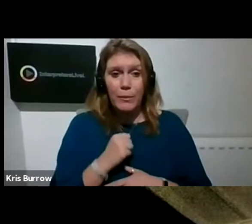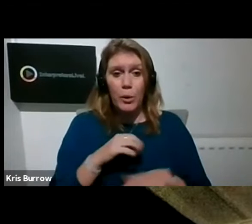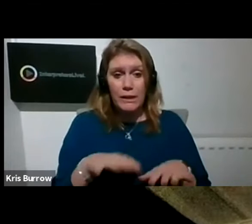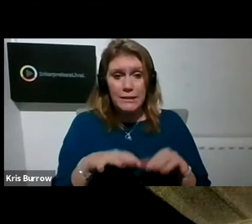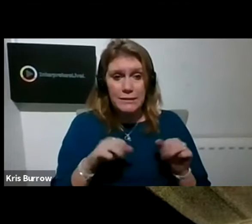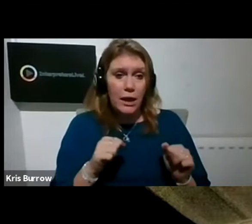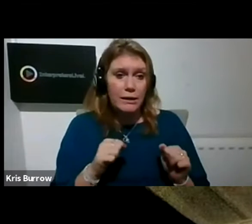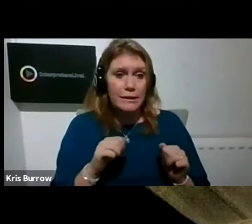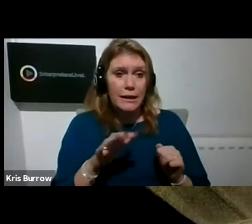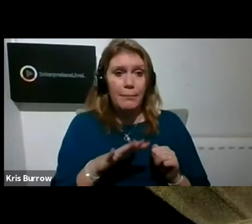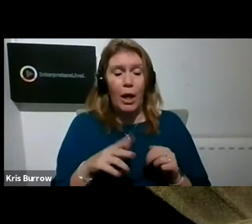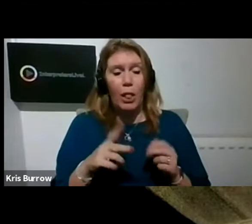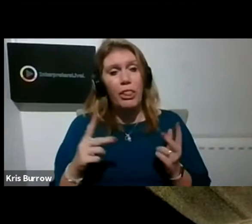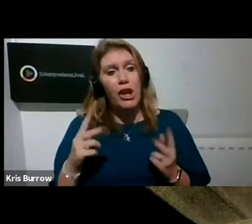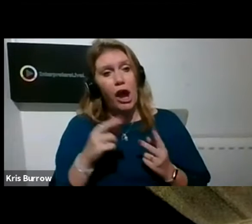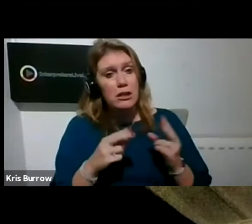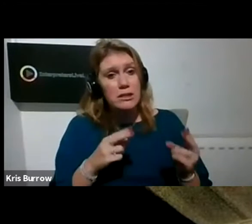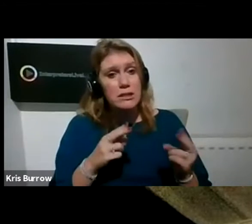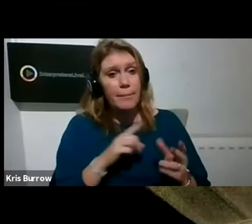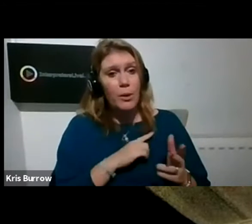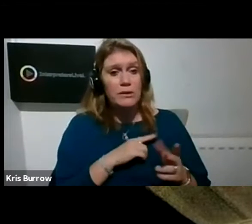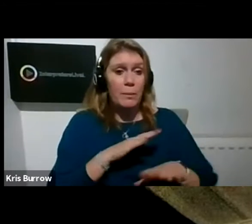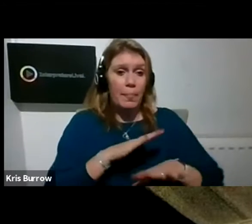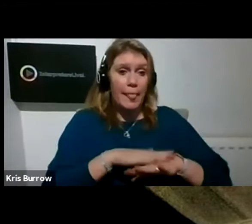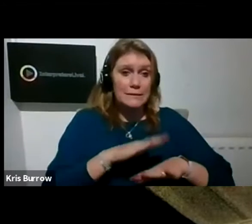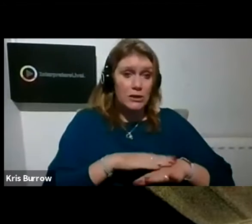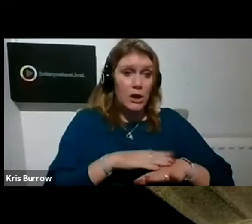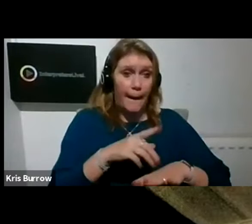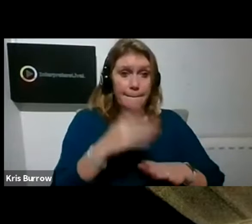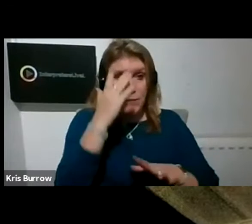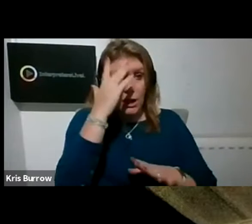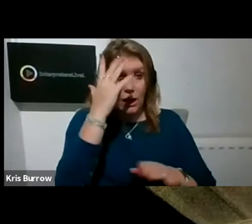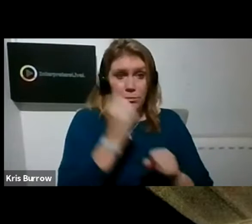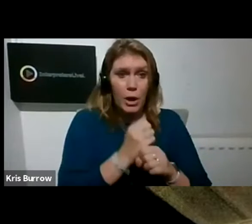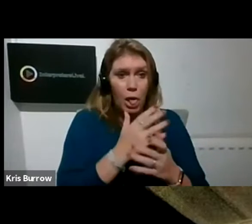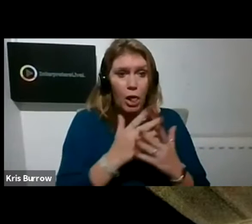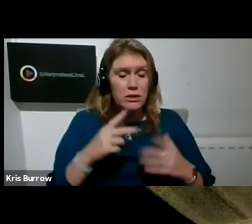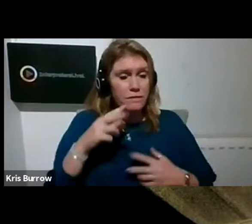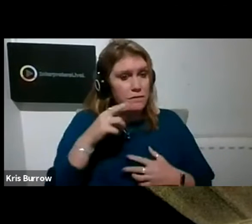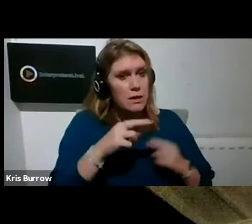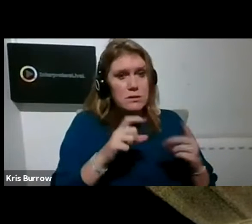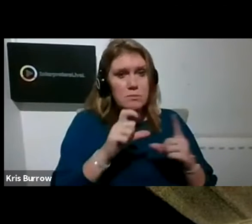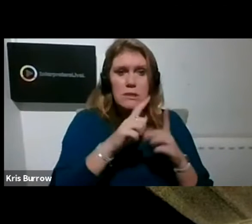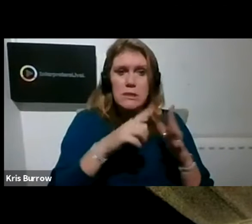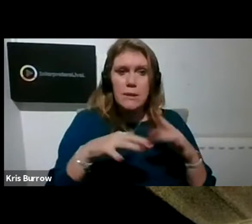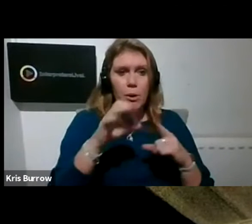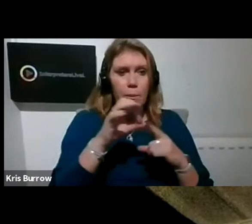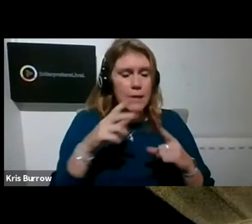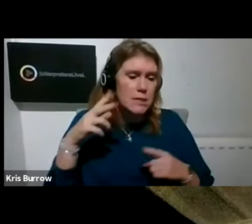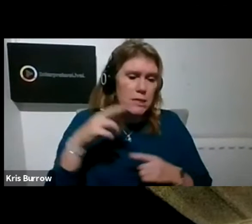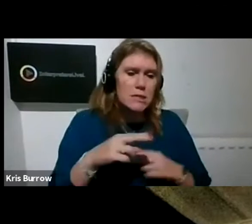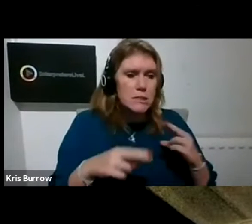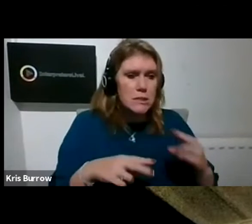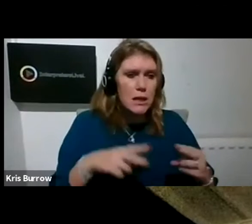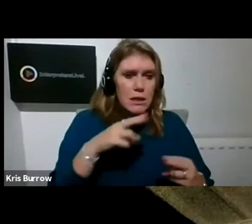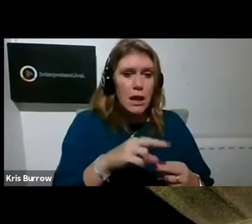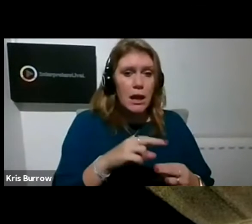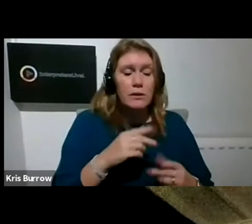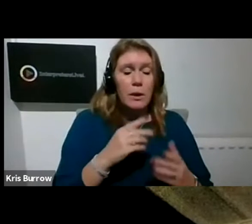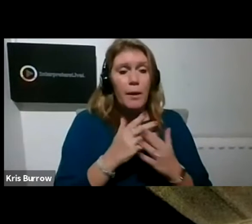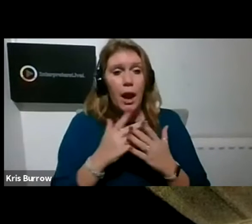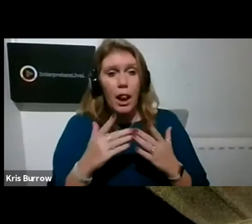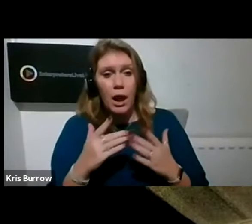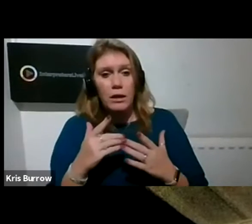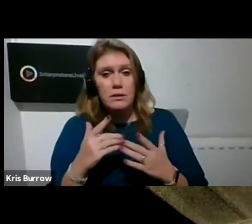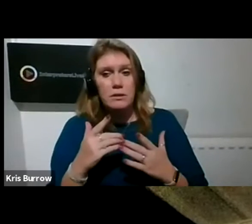it was around the time of the cuts, at the DWP cuts. And so there was a lot of stuff in there about, do